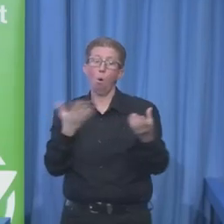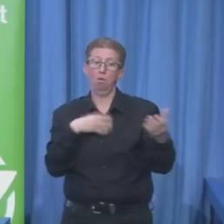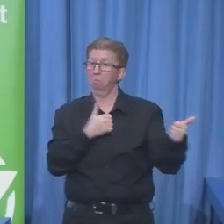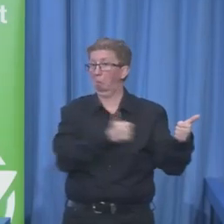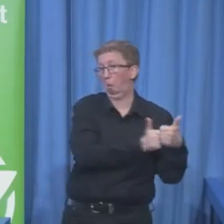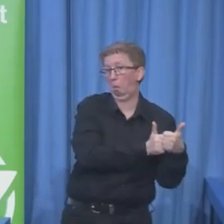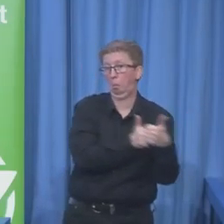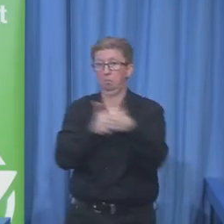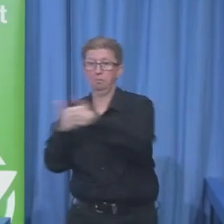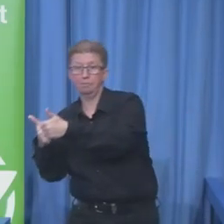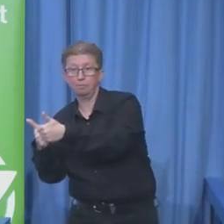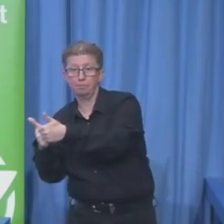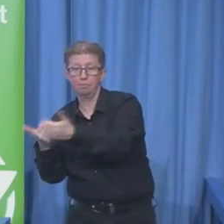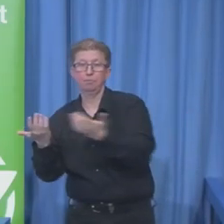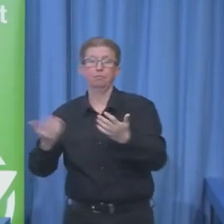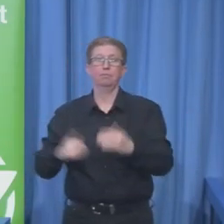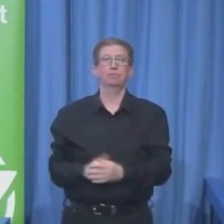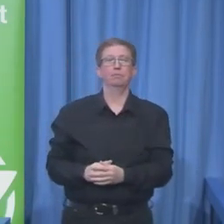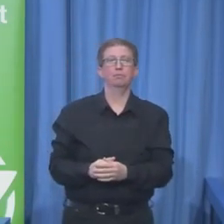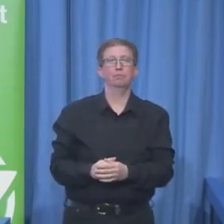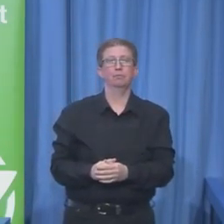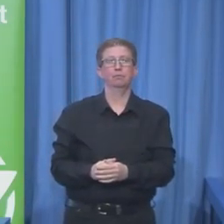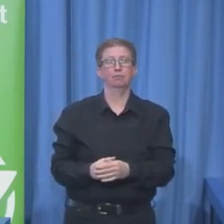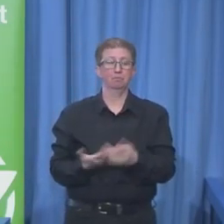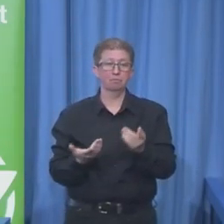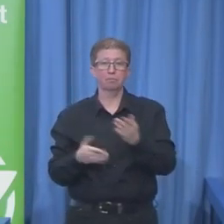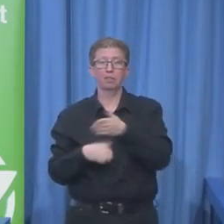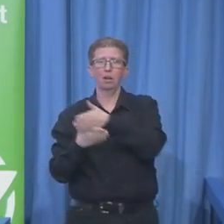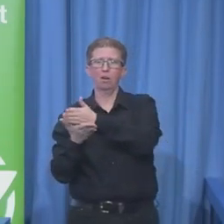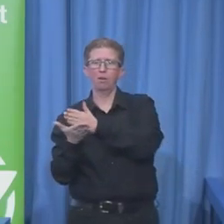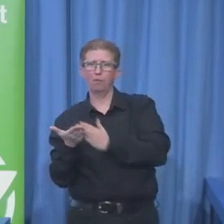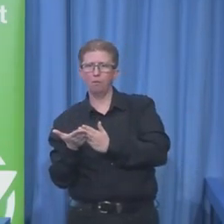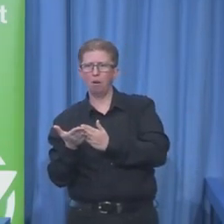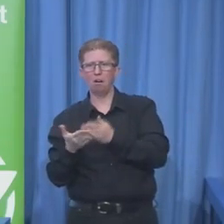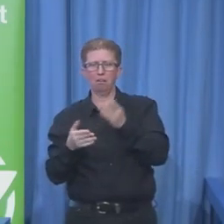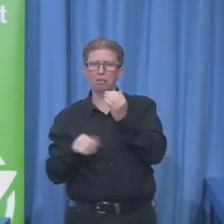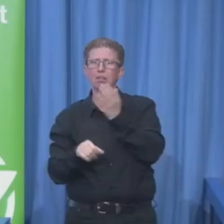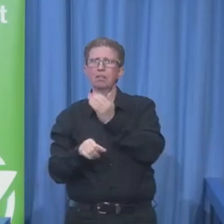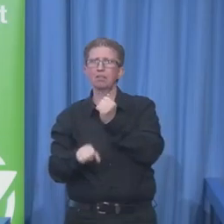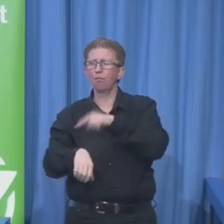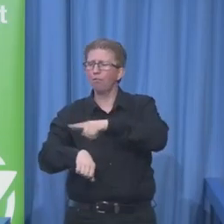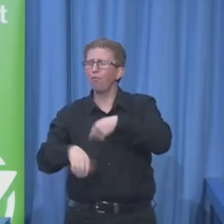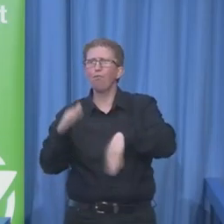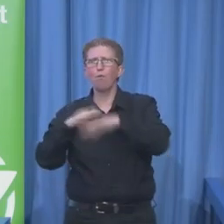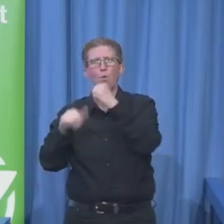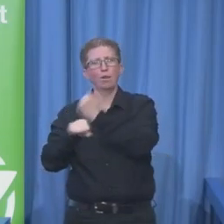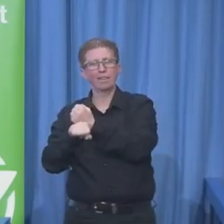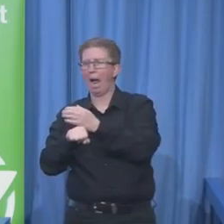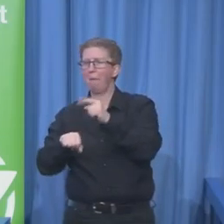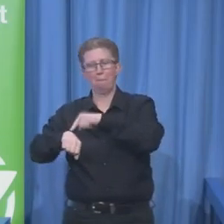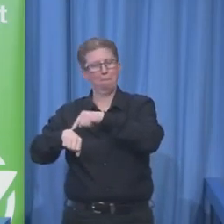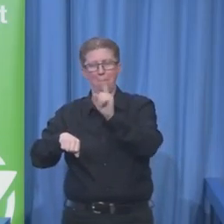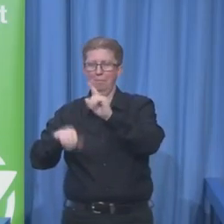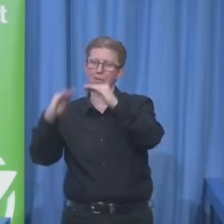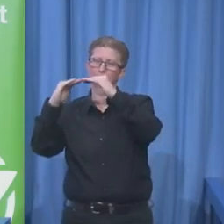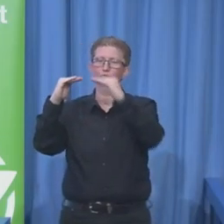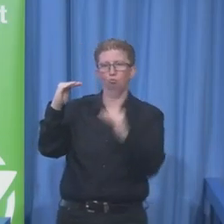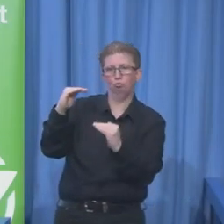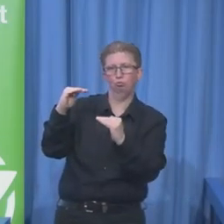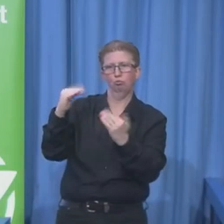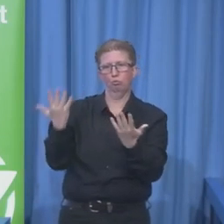with initial integration and guidance, and then usually after some time, a mentor in the company takes